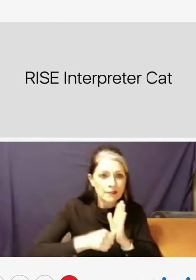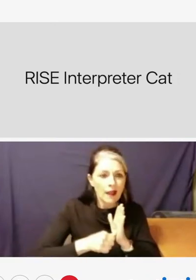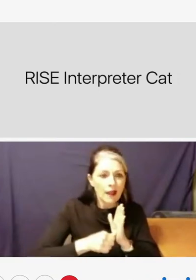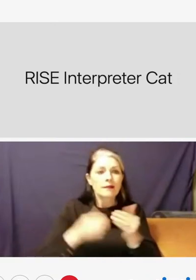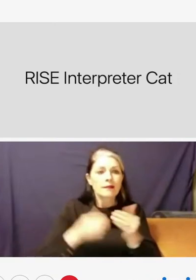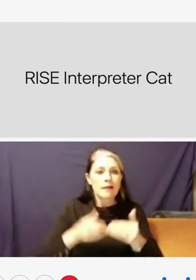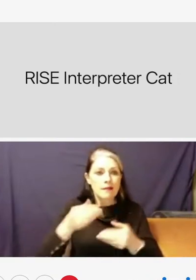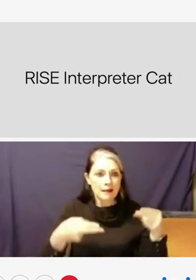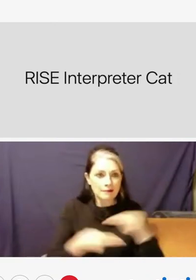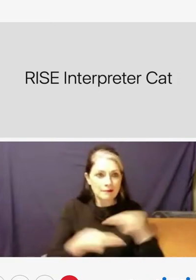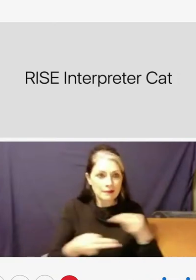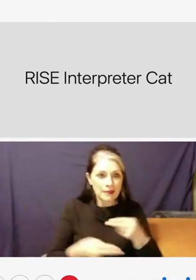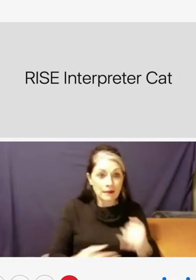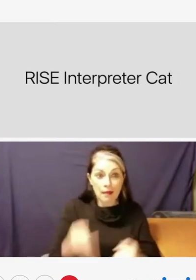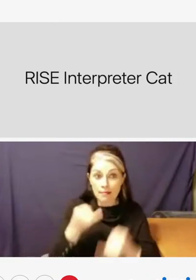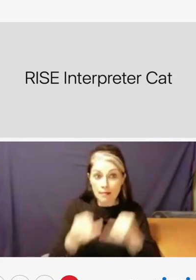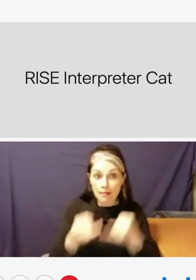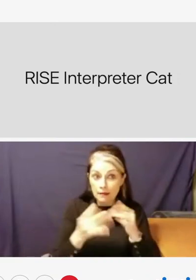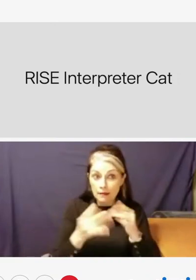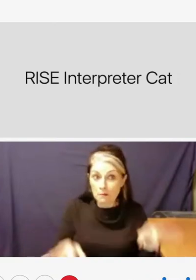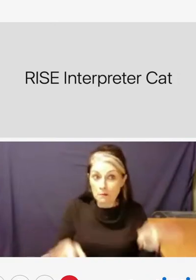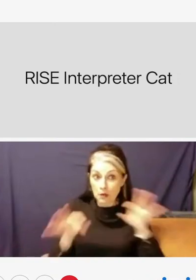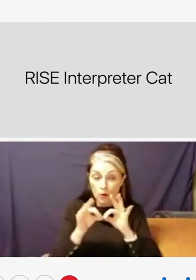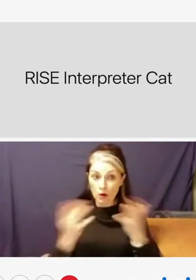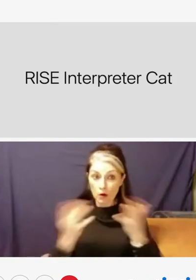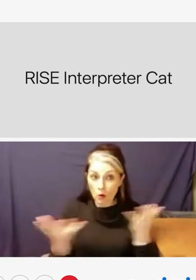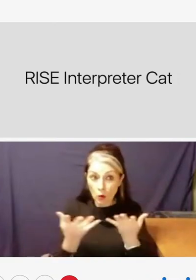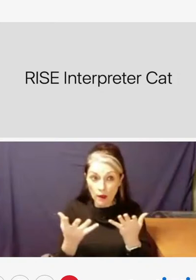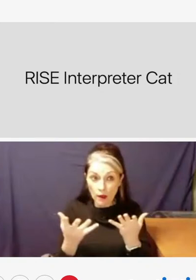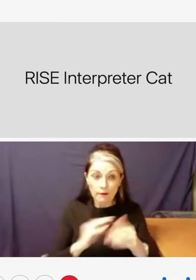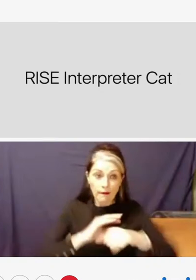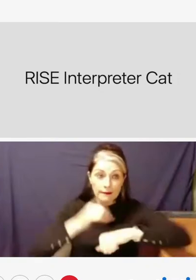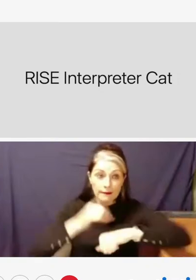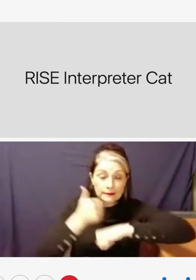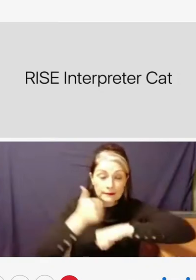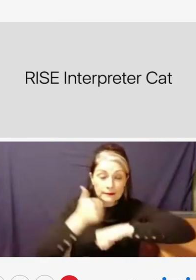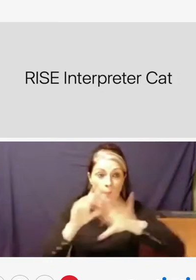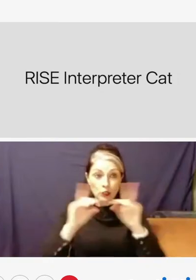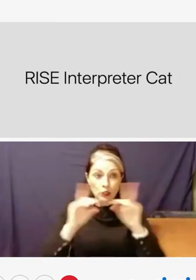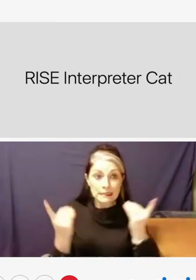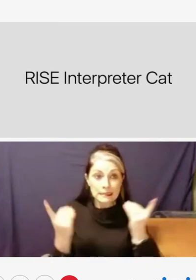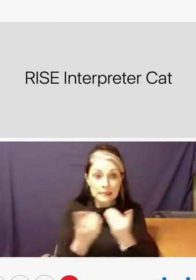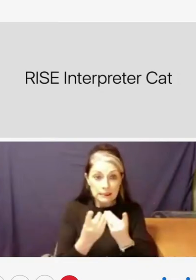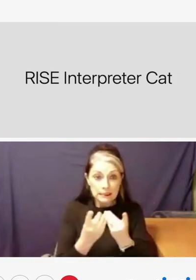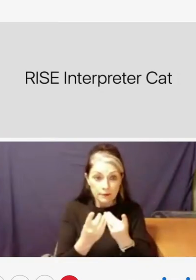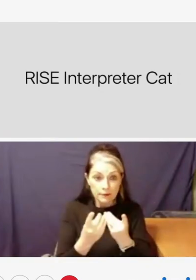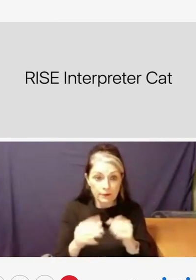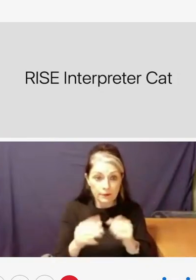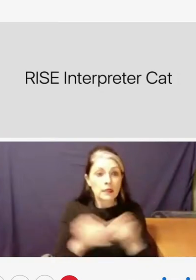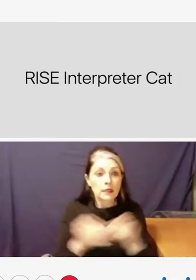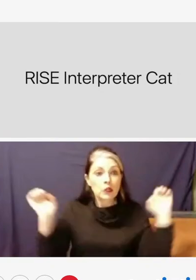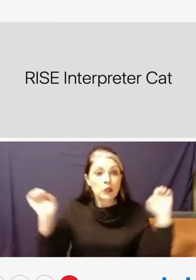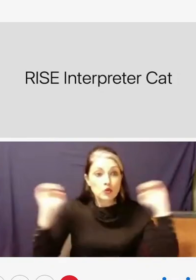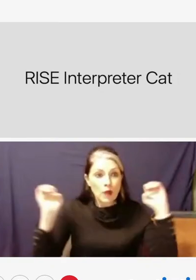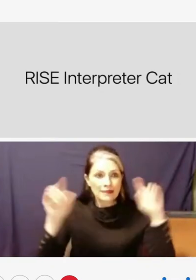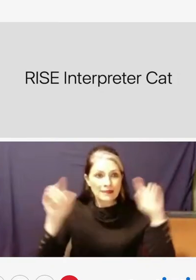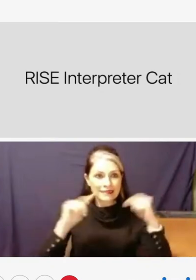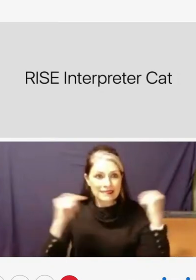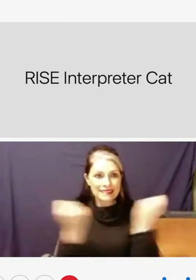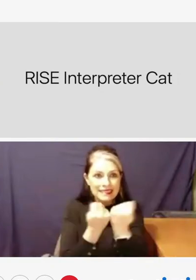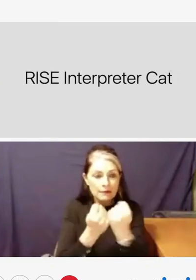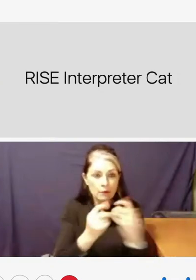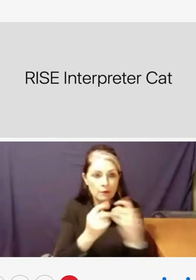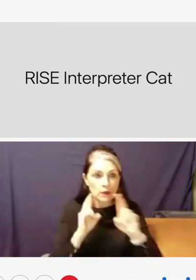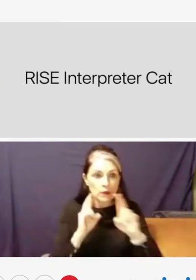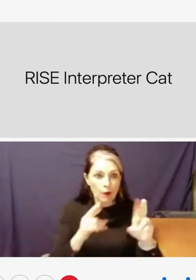relevant for today we have have a an established District uh crisis team that will respond to situations where children are